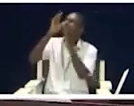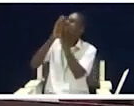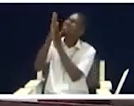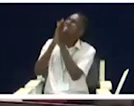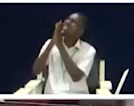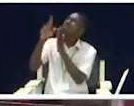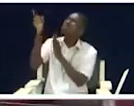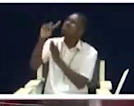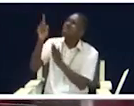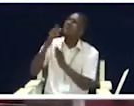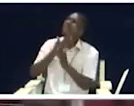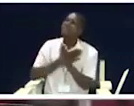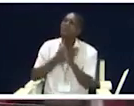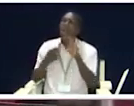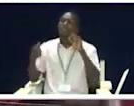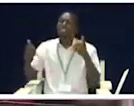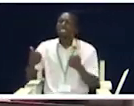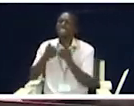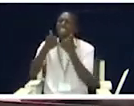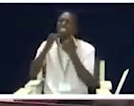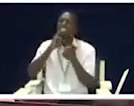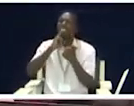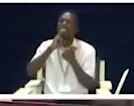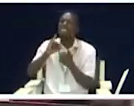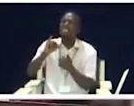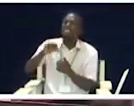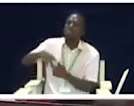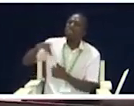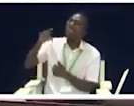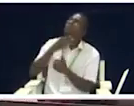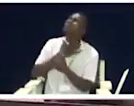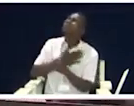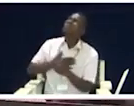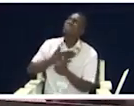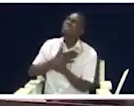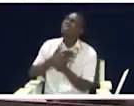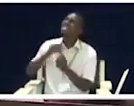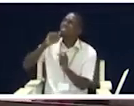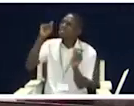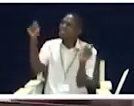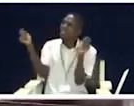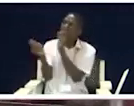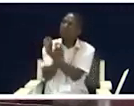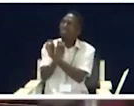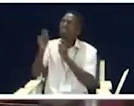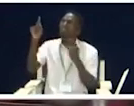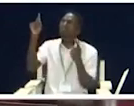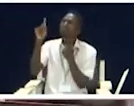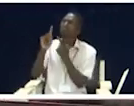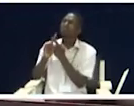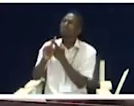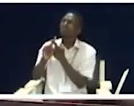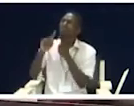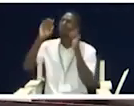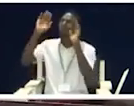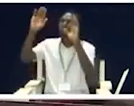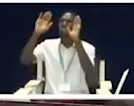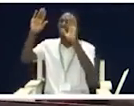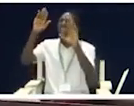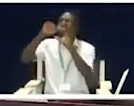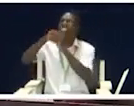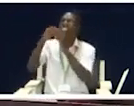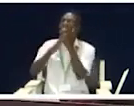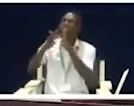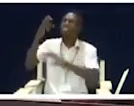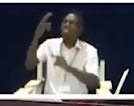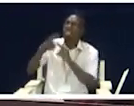located, turn it into a wonder in the name of Jesus. Can you say that prayer for 20 seconds? You are not limited by